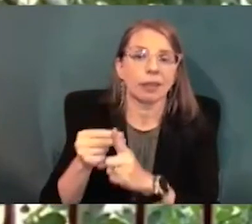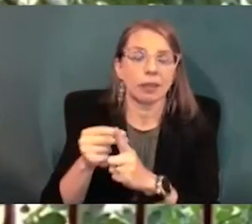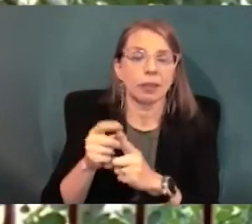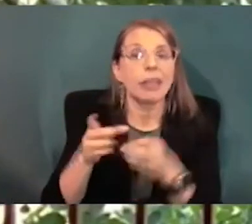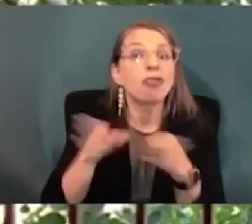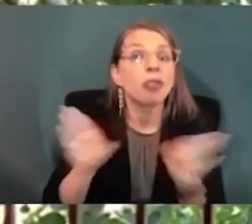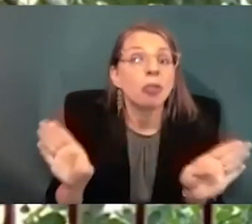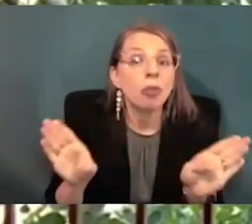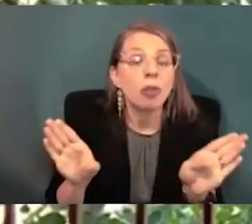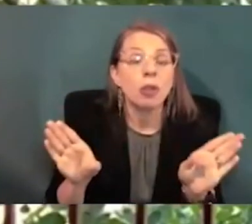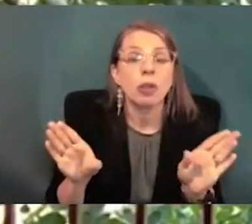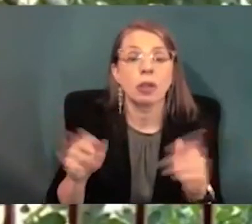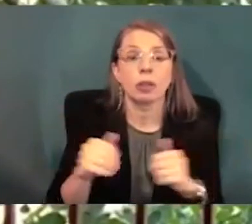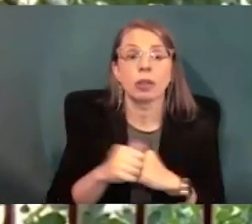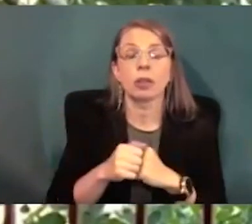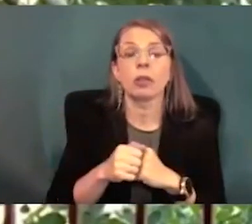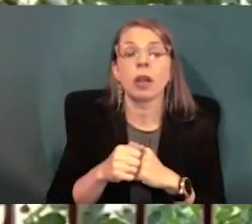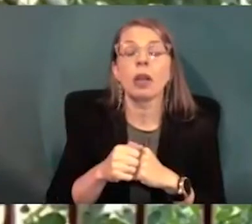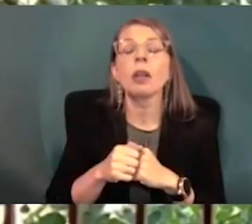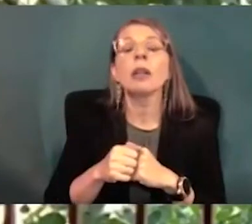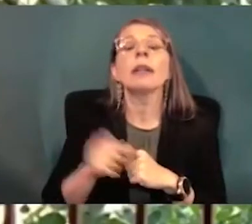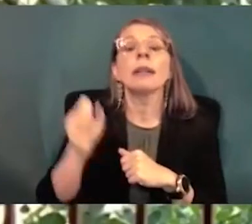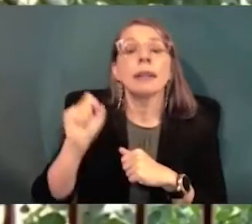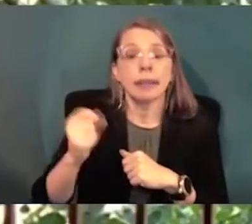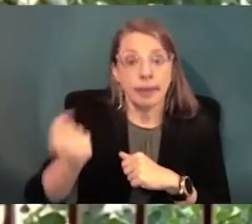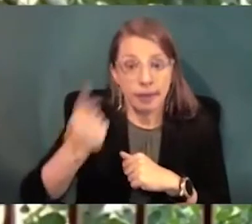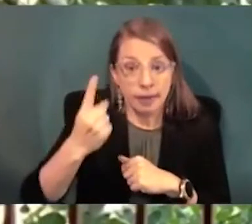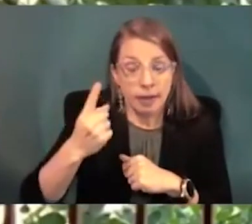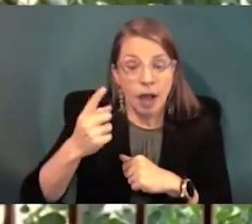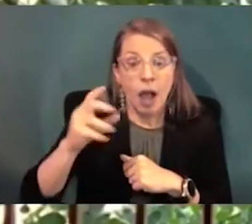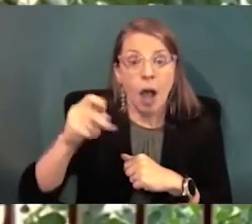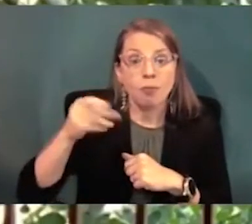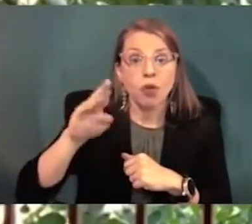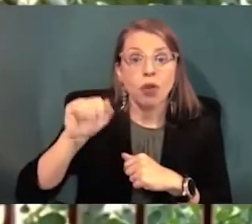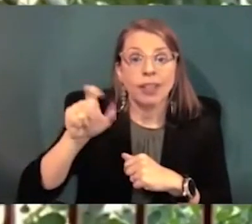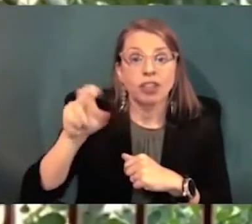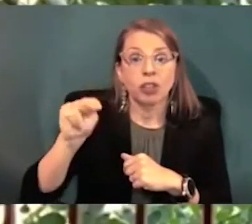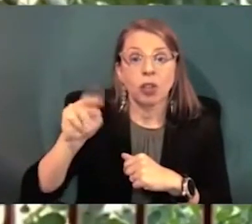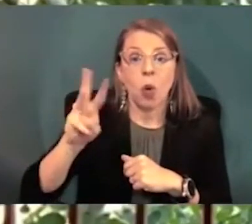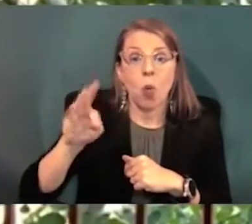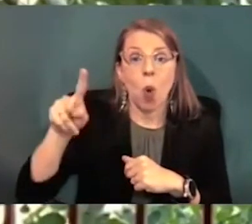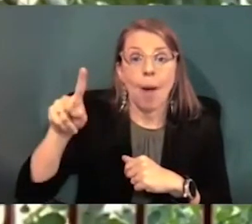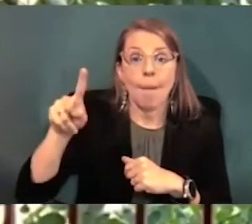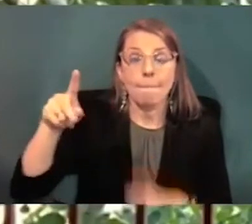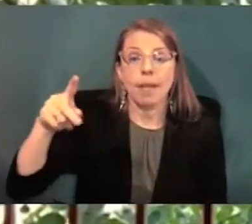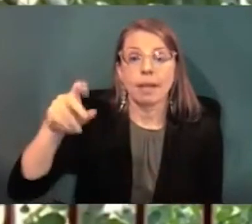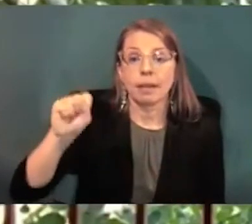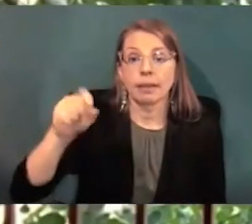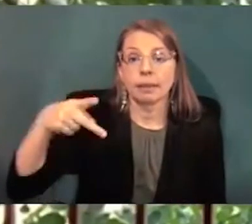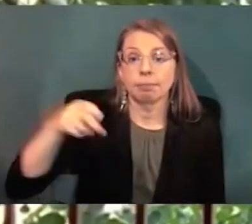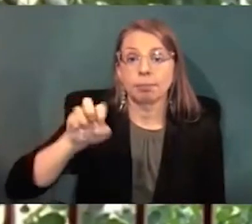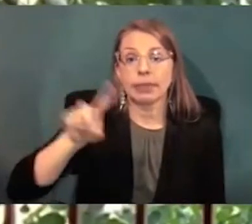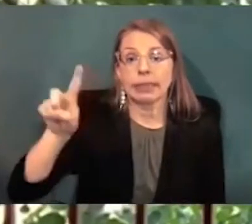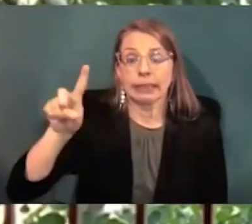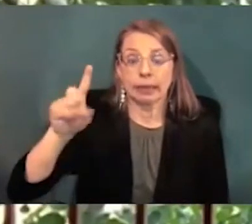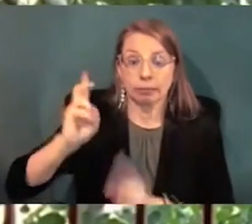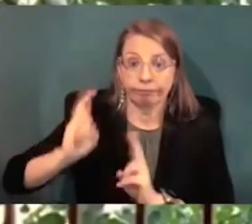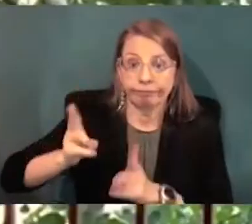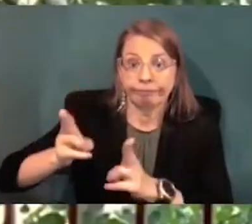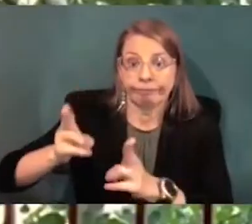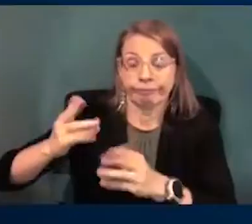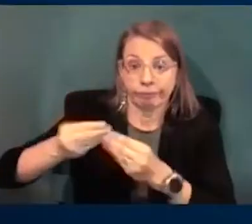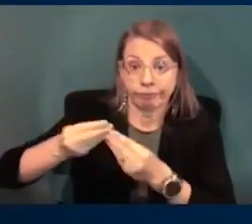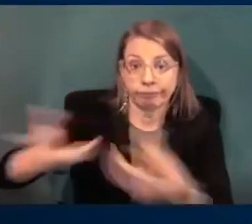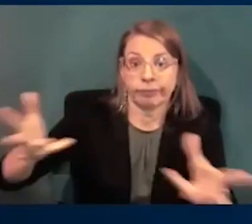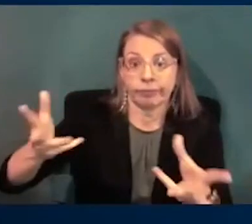Now, overall, it has been expedited with Operation Warp Speed, but I think there are still some of those protocols that we need to follow.